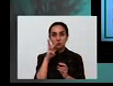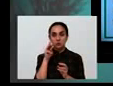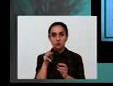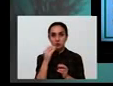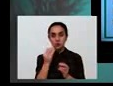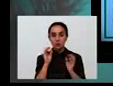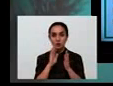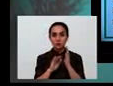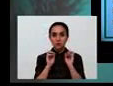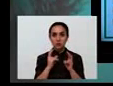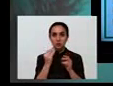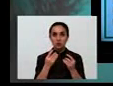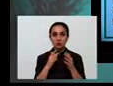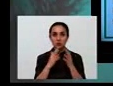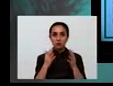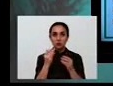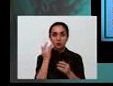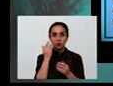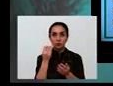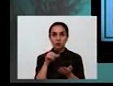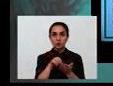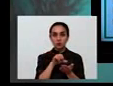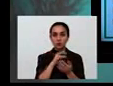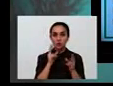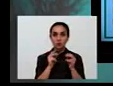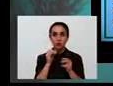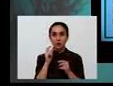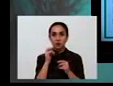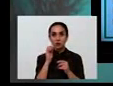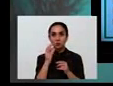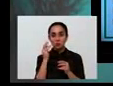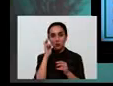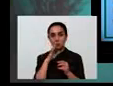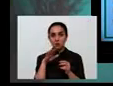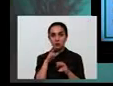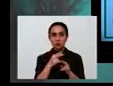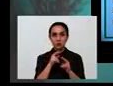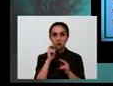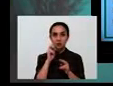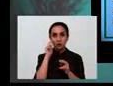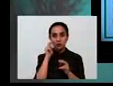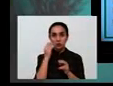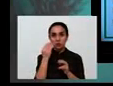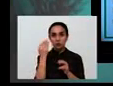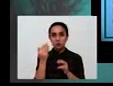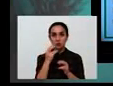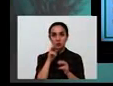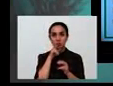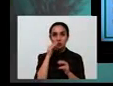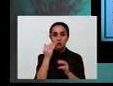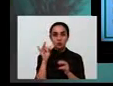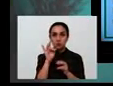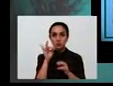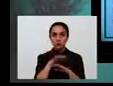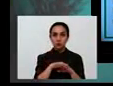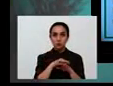Tashkiloti Xavfsizlik Kengashining doimiy a'zosi hisoblanadi. G'arb mamlakatlari Xitoy tashqi siyosatini Koreya Xalq Demokratik